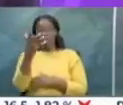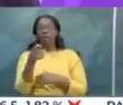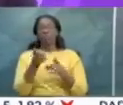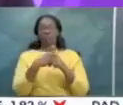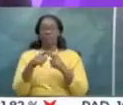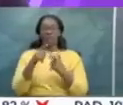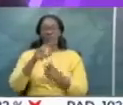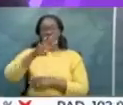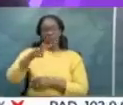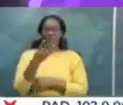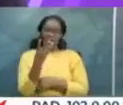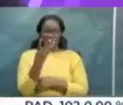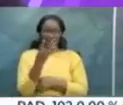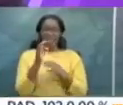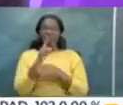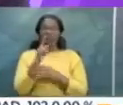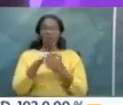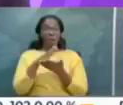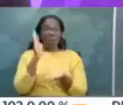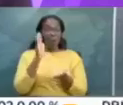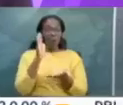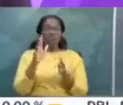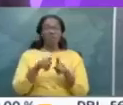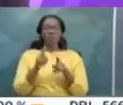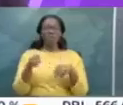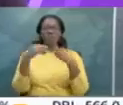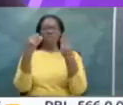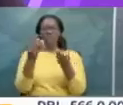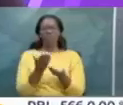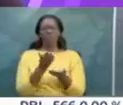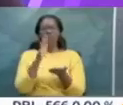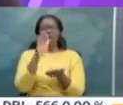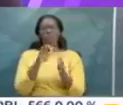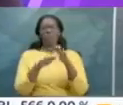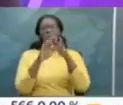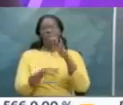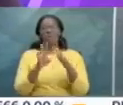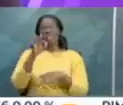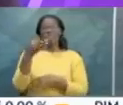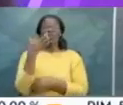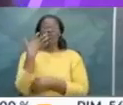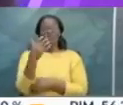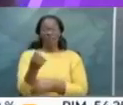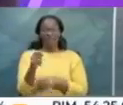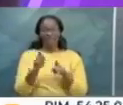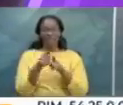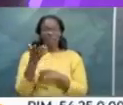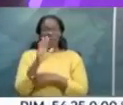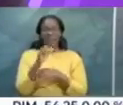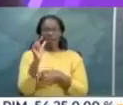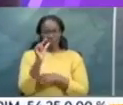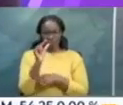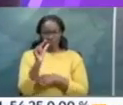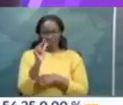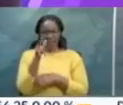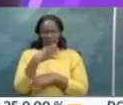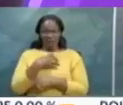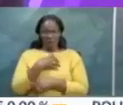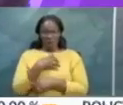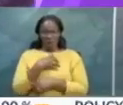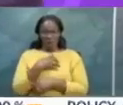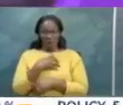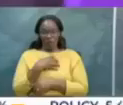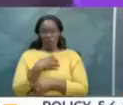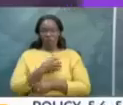get it at 4,000. If you order more, we even give it to you at less than 3,500. We'll be back shortly after the break. This